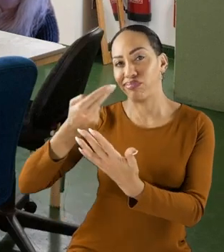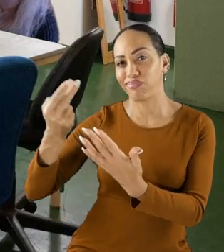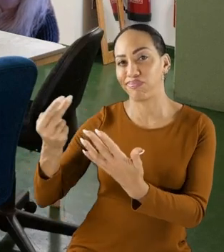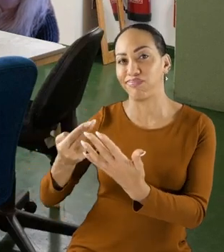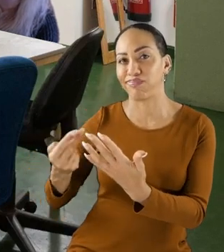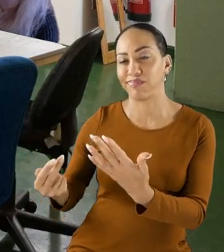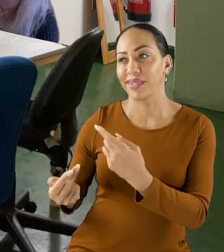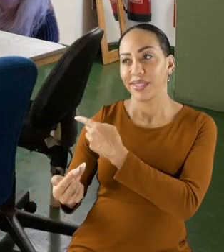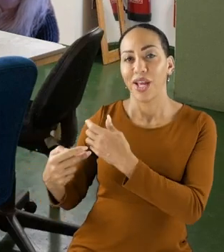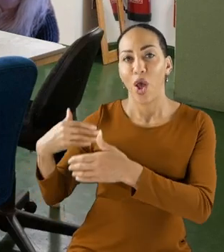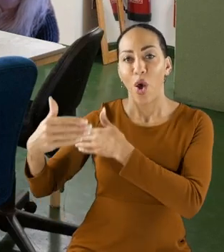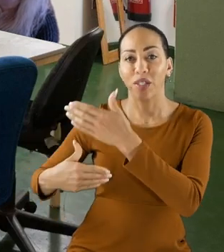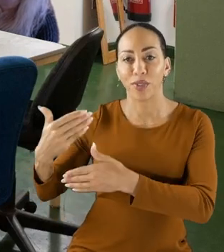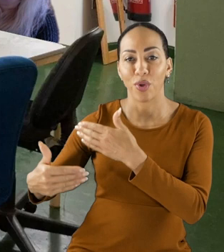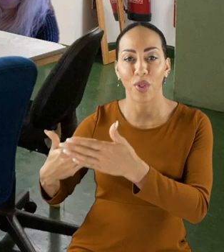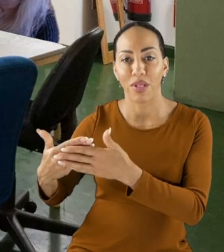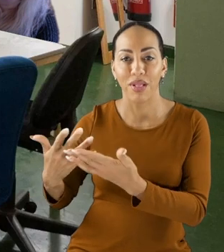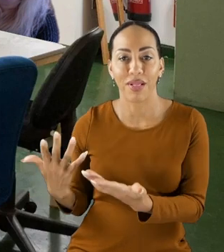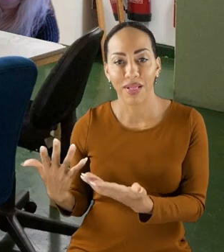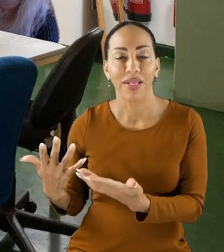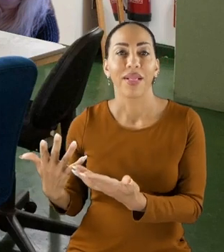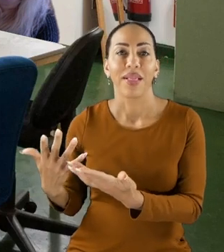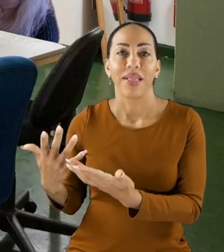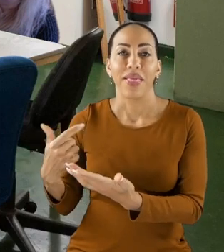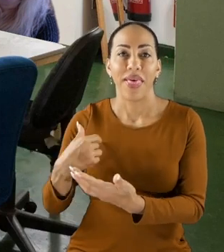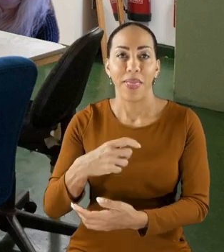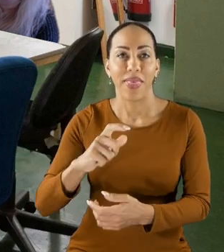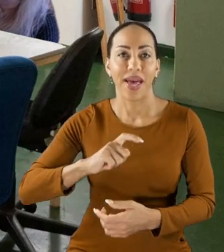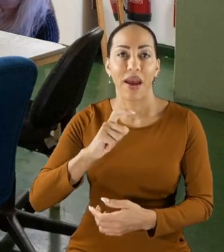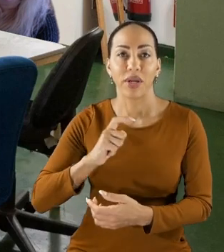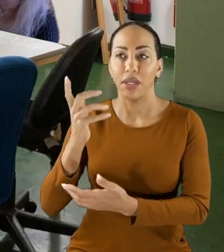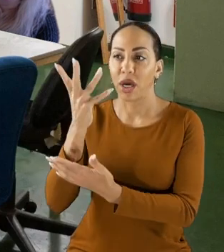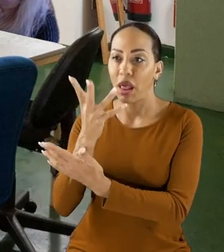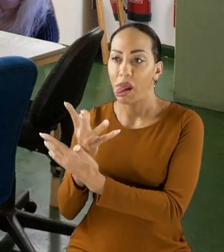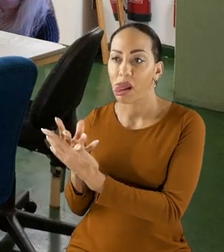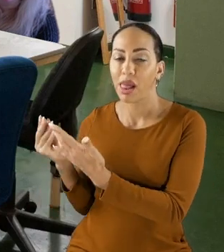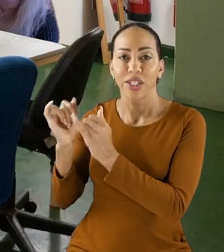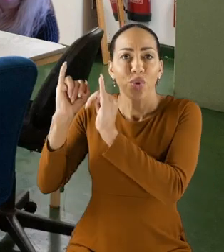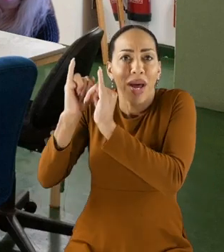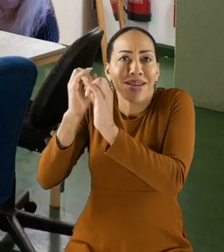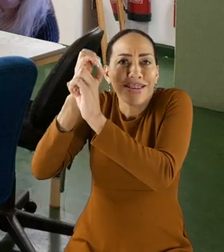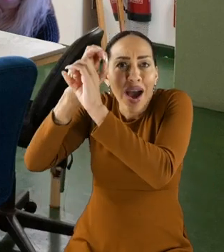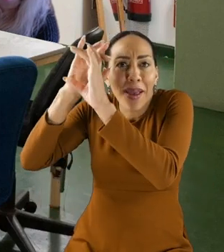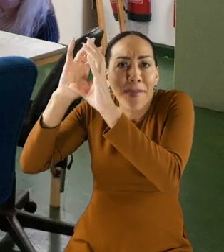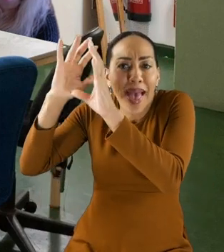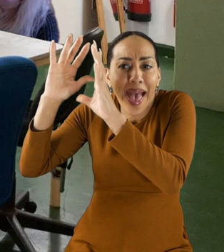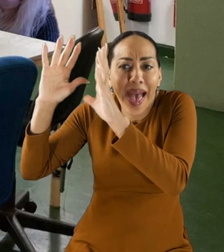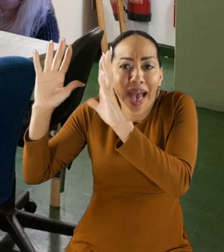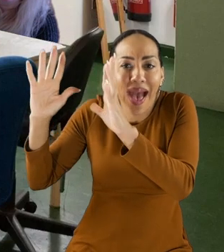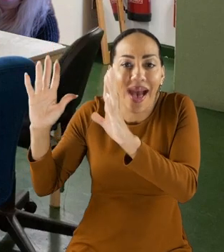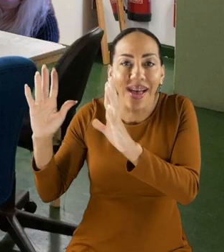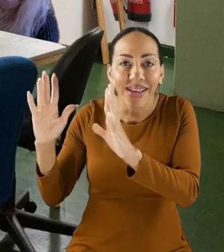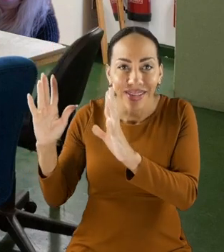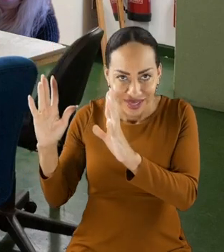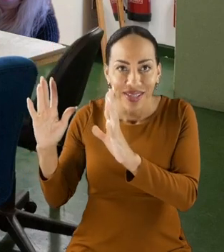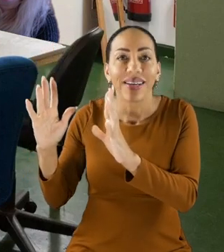for that hyper-realism to then dissolve into kind of nightmarishness and enhance the storyline